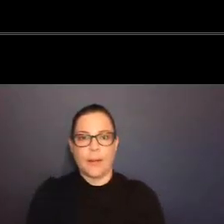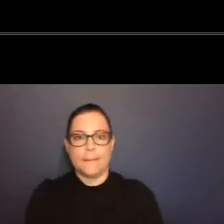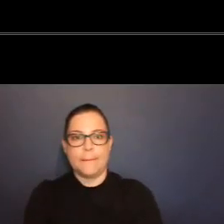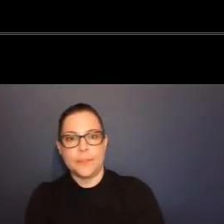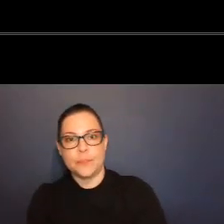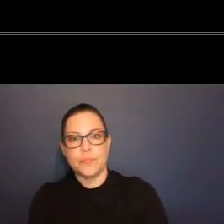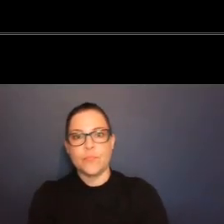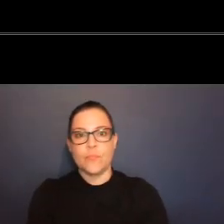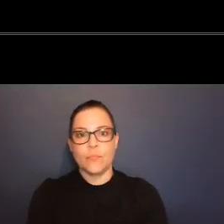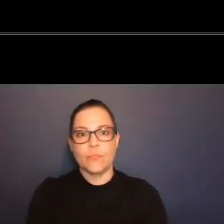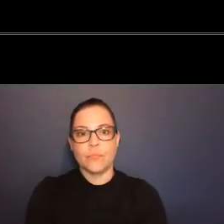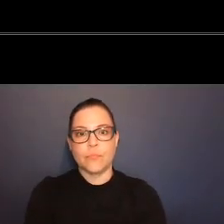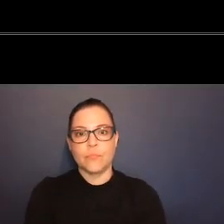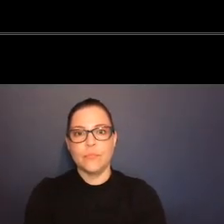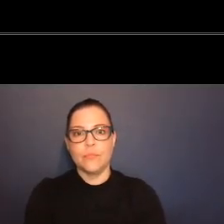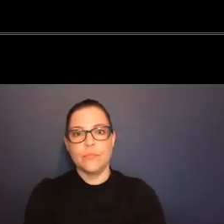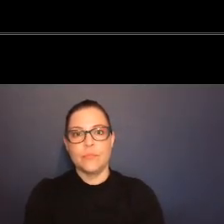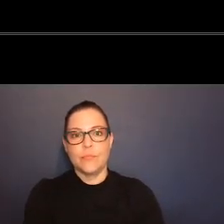has been forwarded to